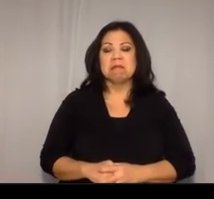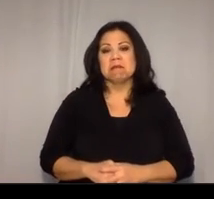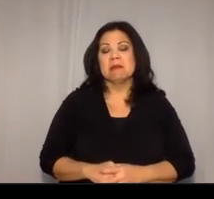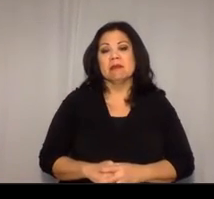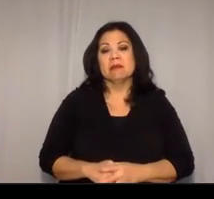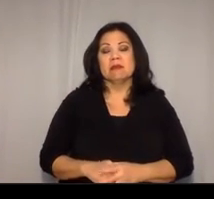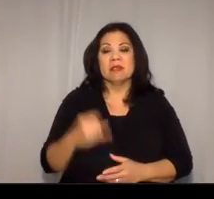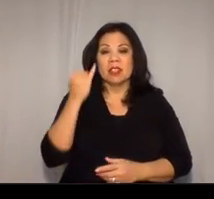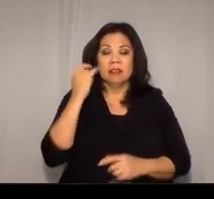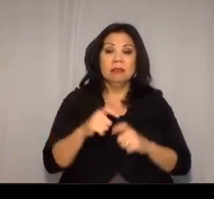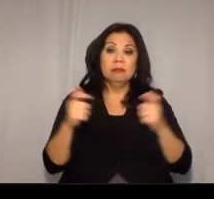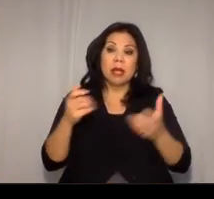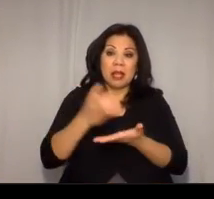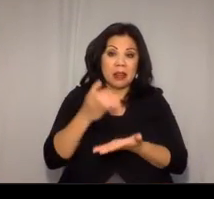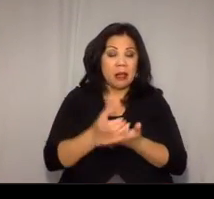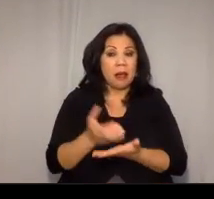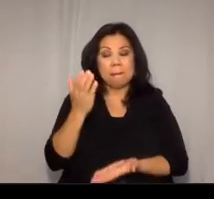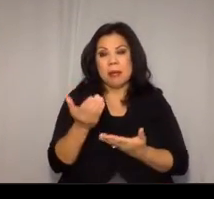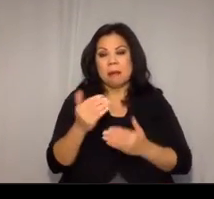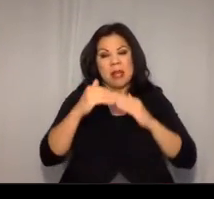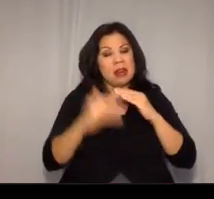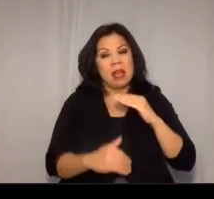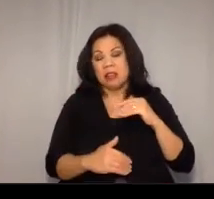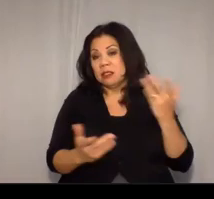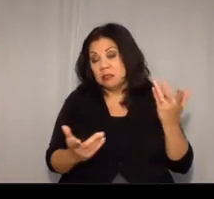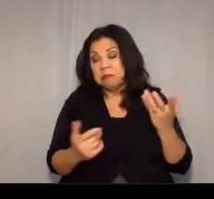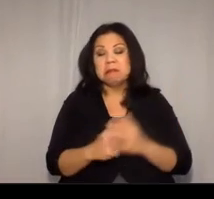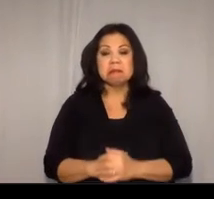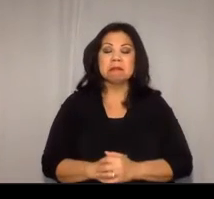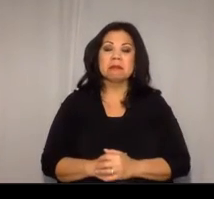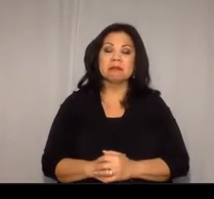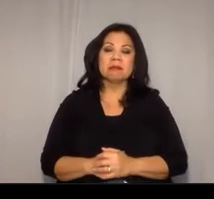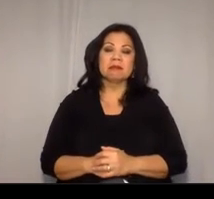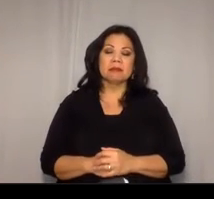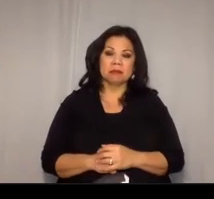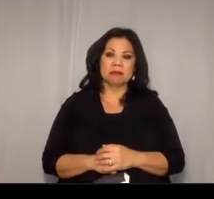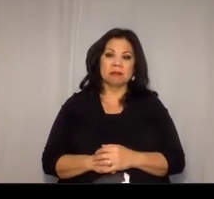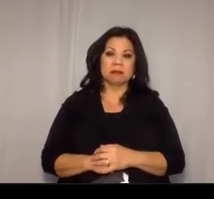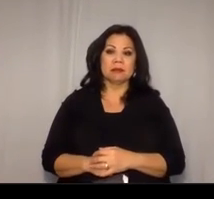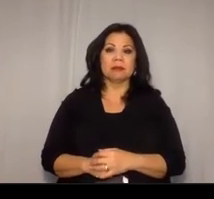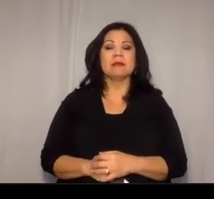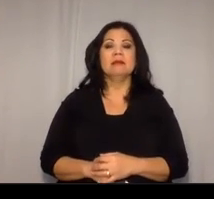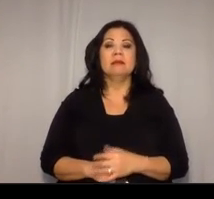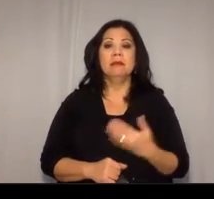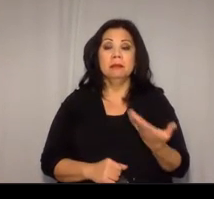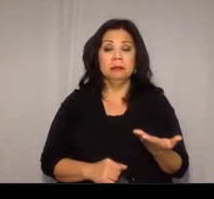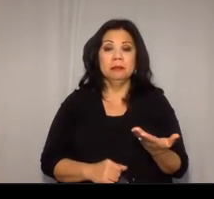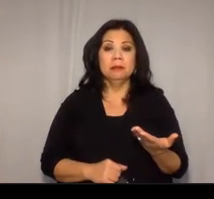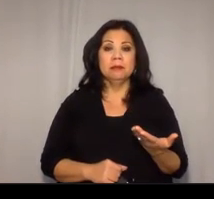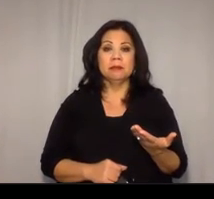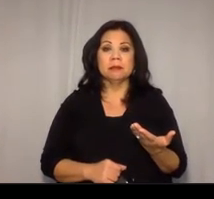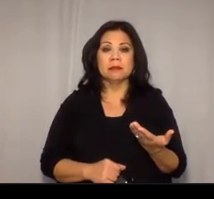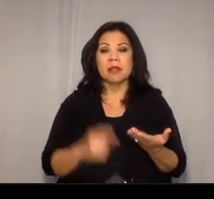If you use a bigger cup, you might fit fewer, but you could probably fit at least 4. And then what you're going to do is,